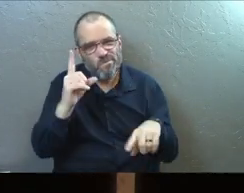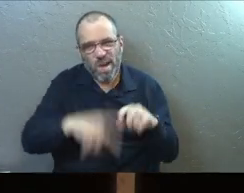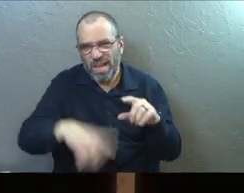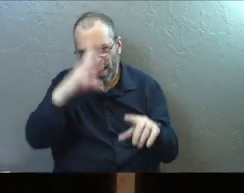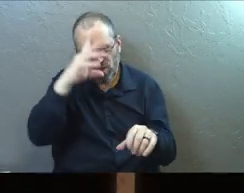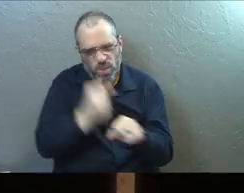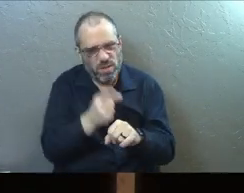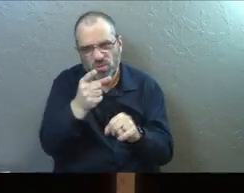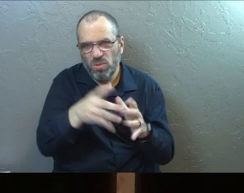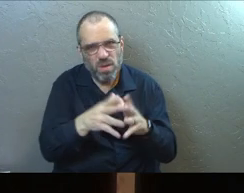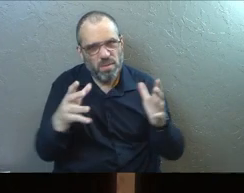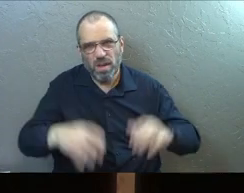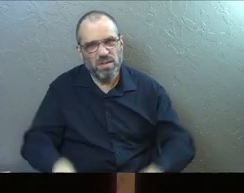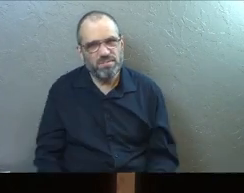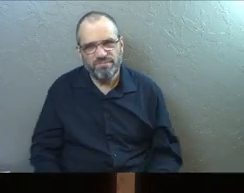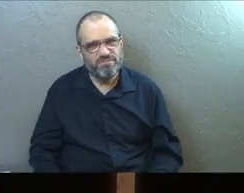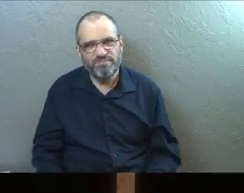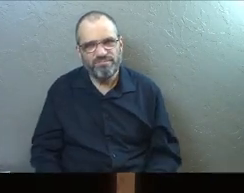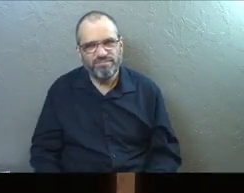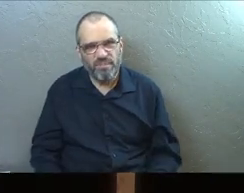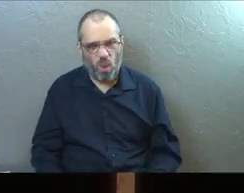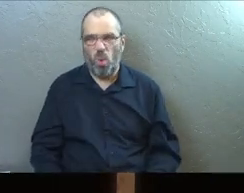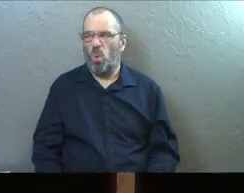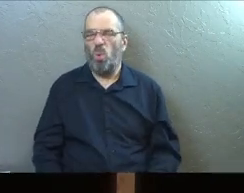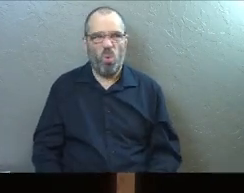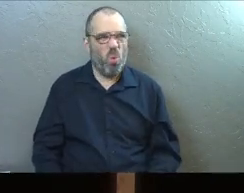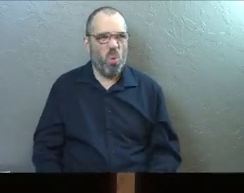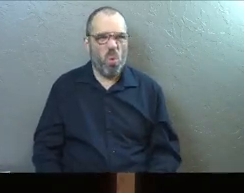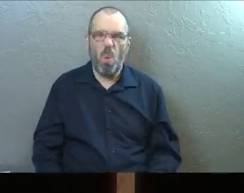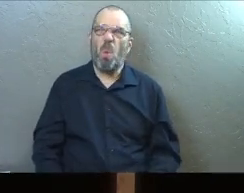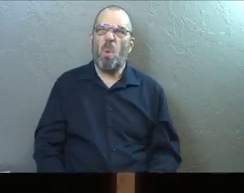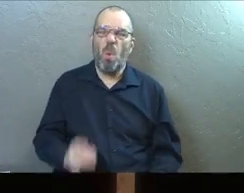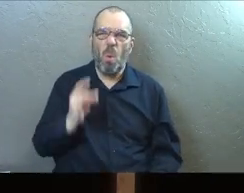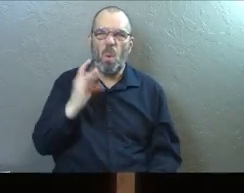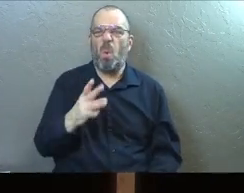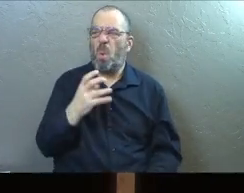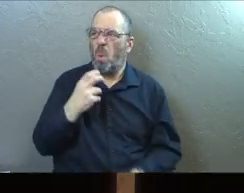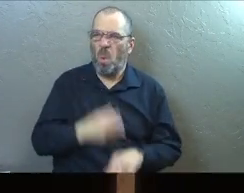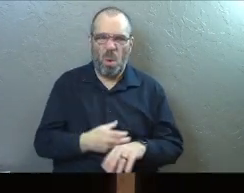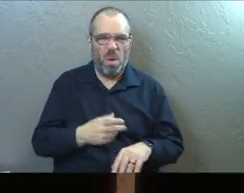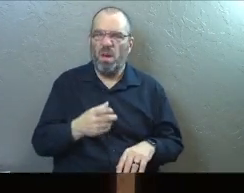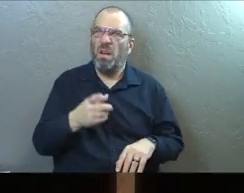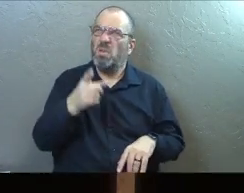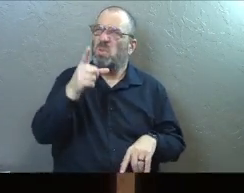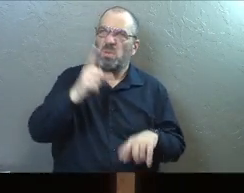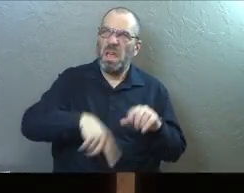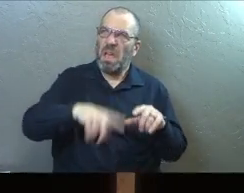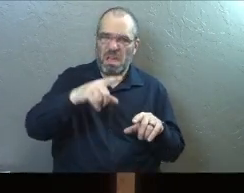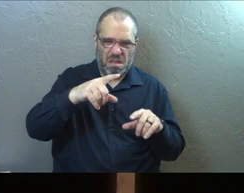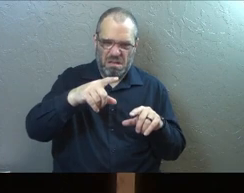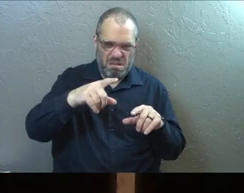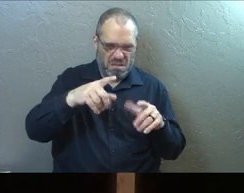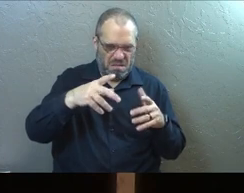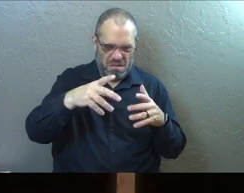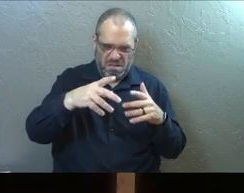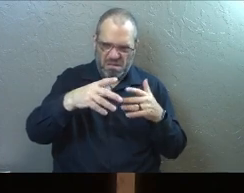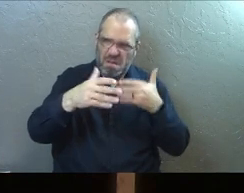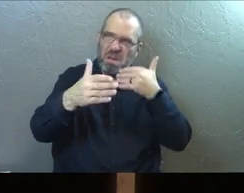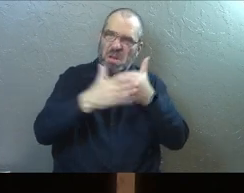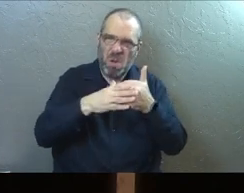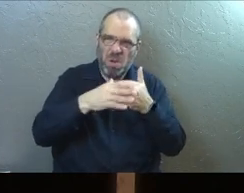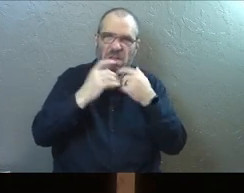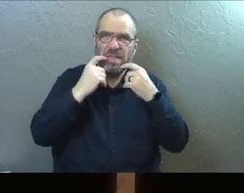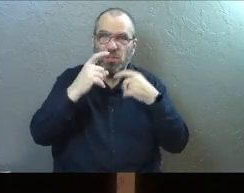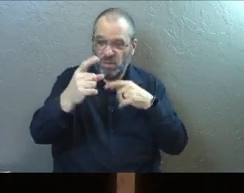with too much. That's hard. We cannot be close because